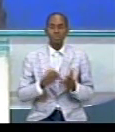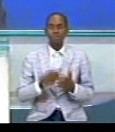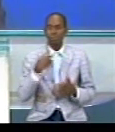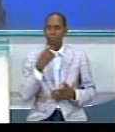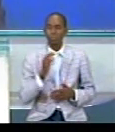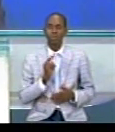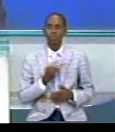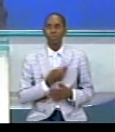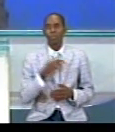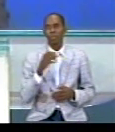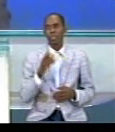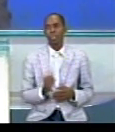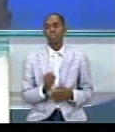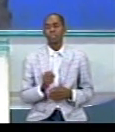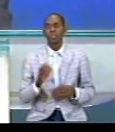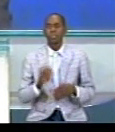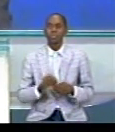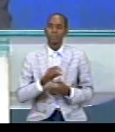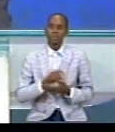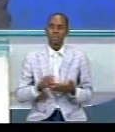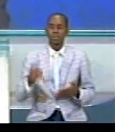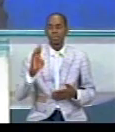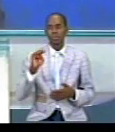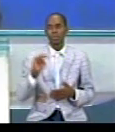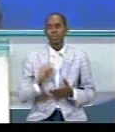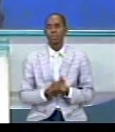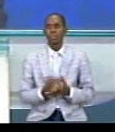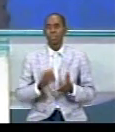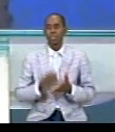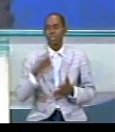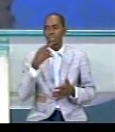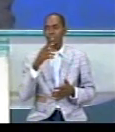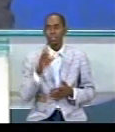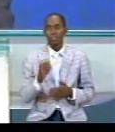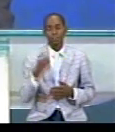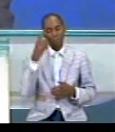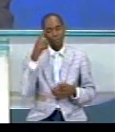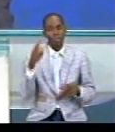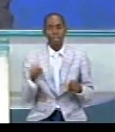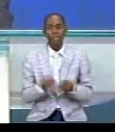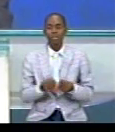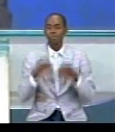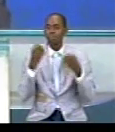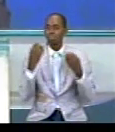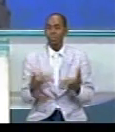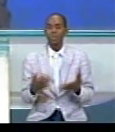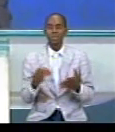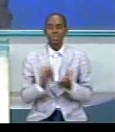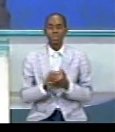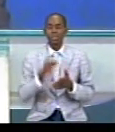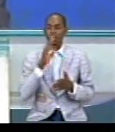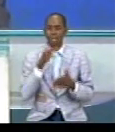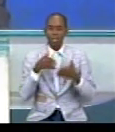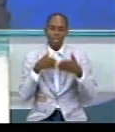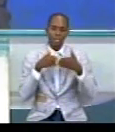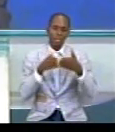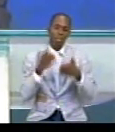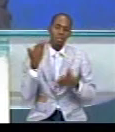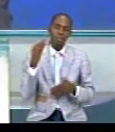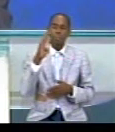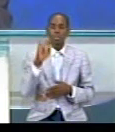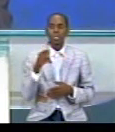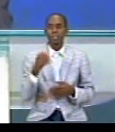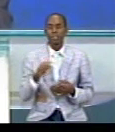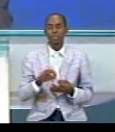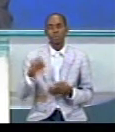us in verse 14. It says, for as many as are led by the Spirit of